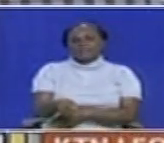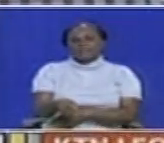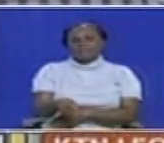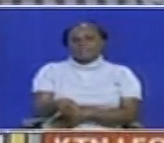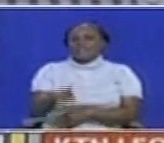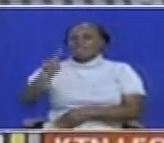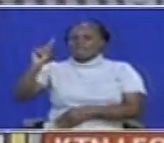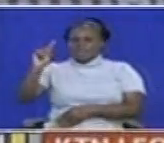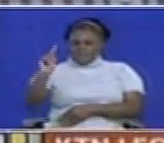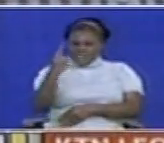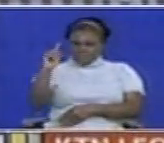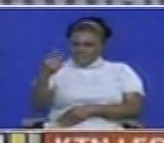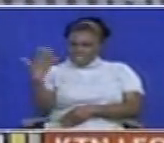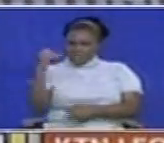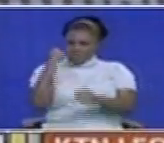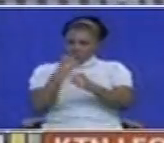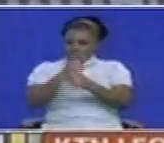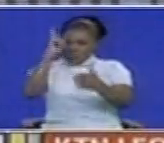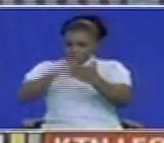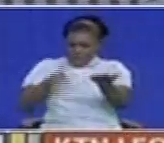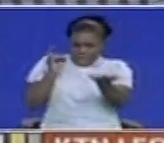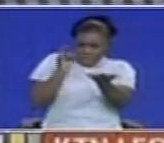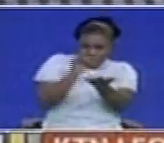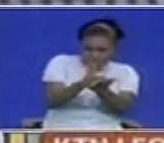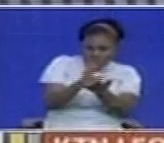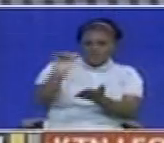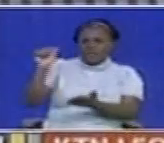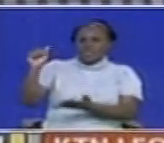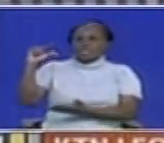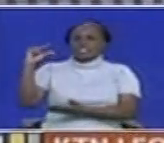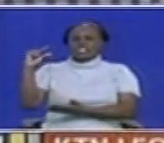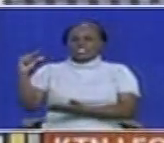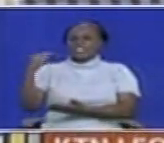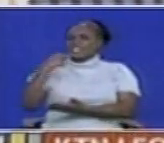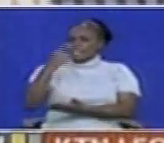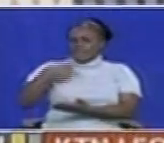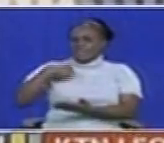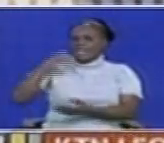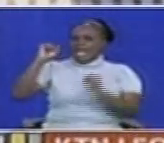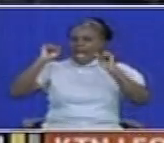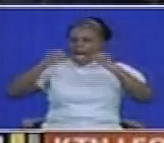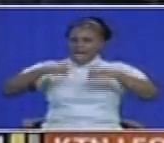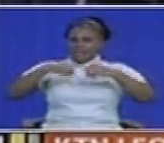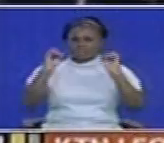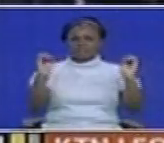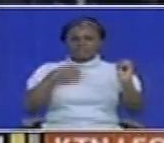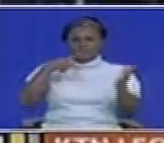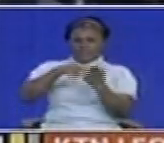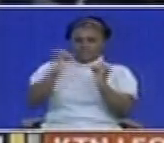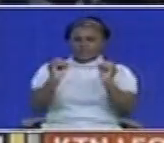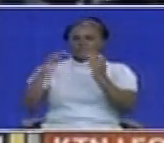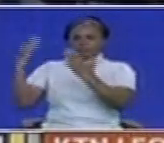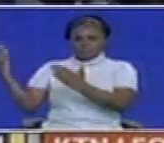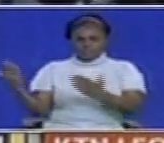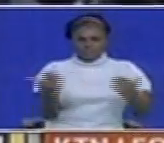The first thing he would have done is to sack the Attorney General and told him, I don't agree with you, I'm not going to pay. Wameleta mambo